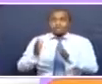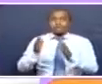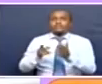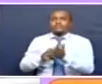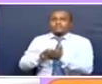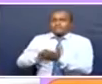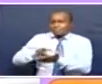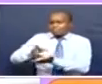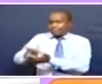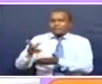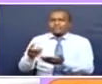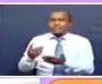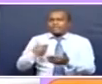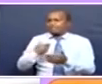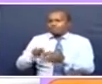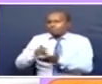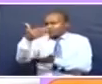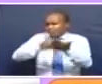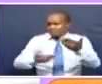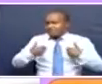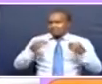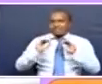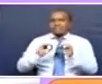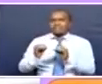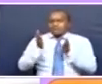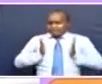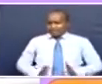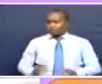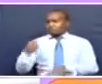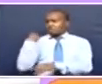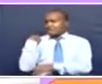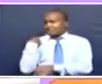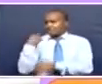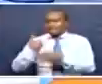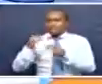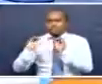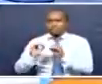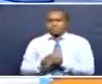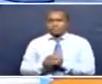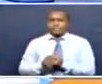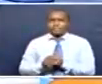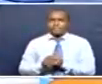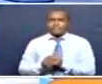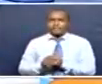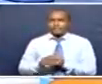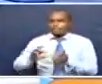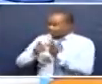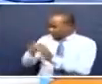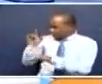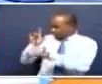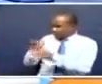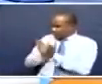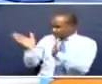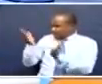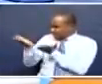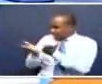payroll. We don't have any personal numbers, and even the ones that are later have been on contract, they have no personal numbers. So in your case, you're not touching any public servant? The public servant, not